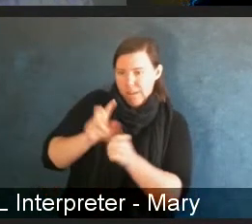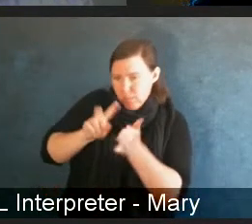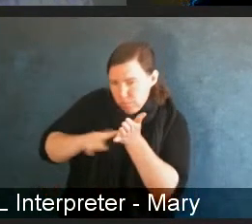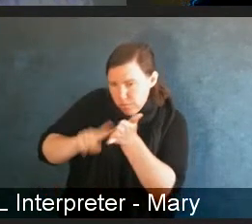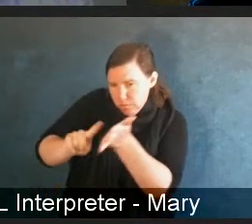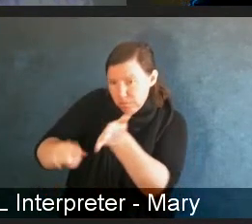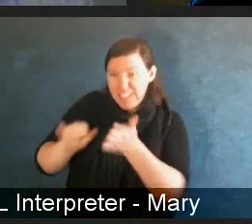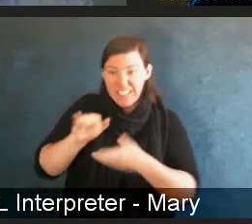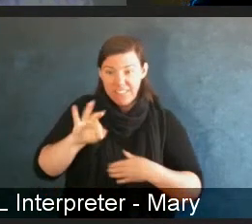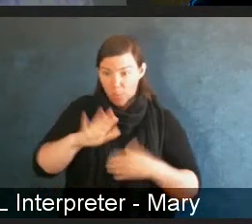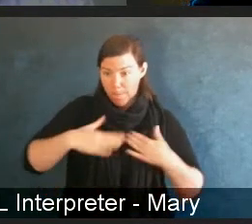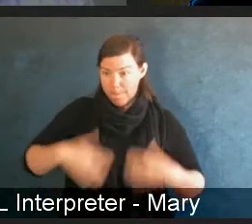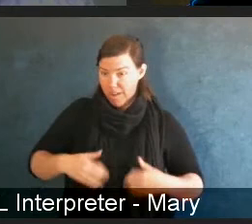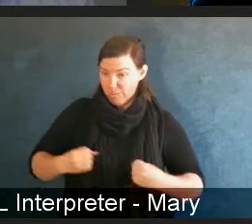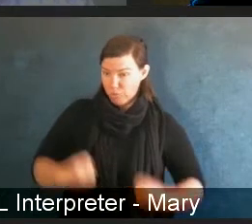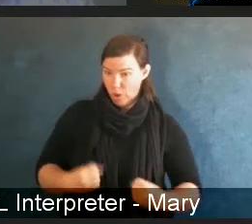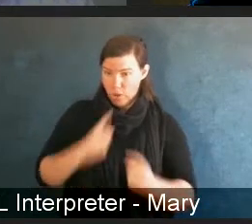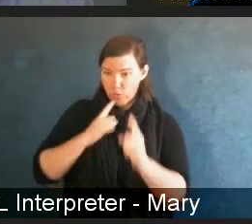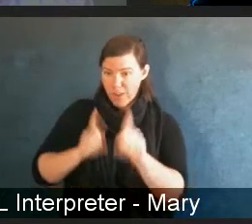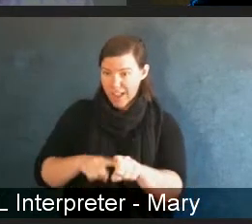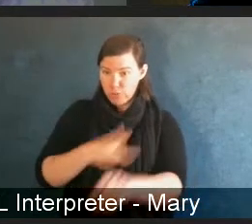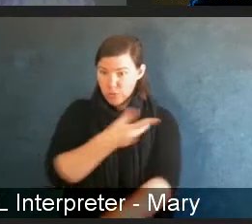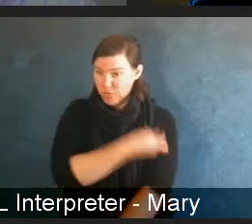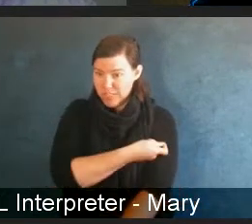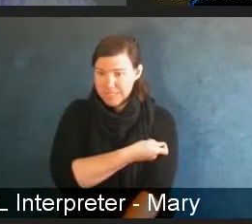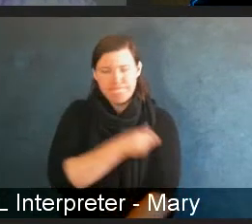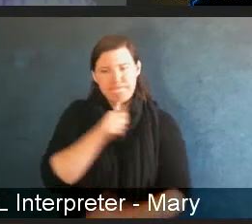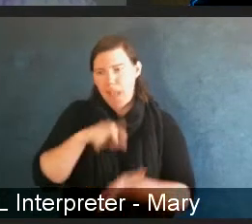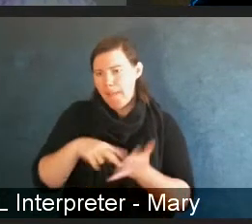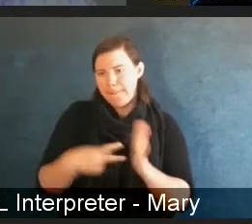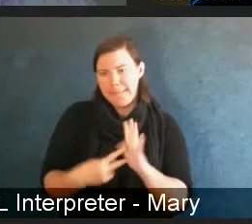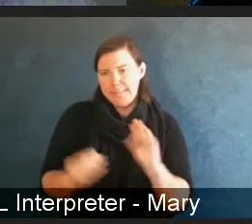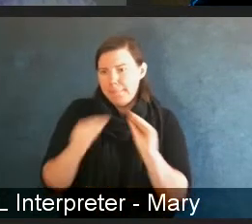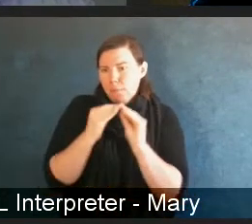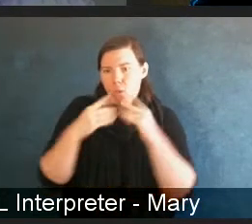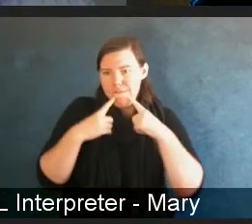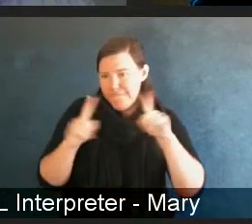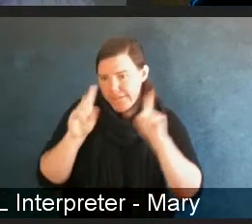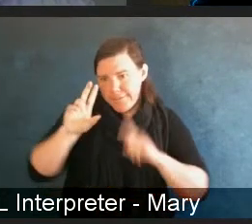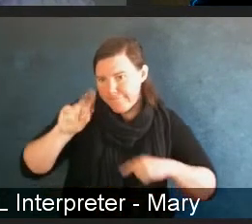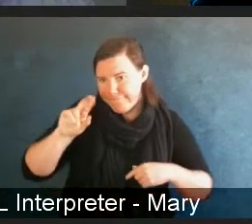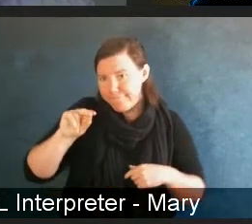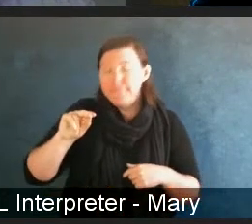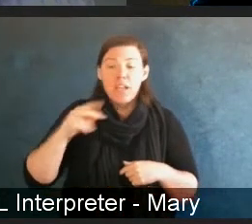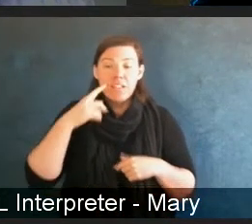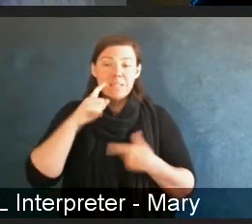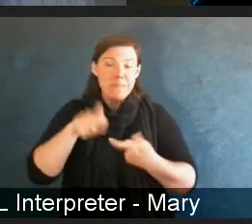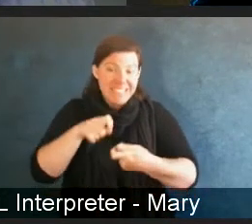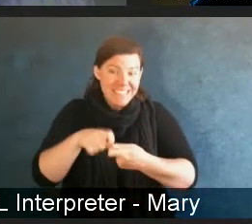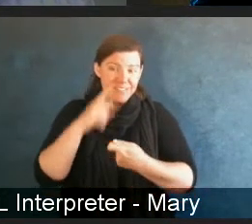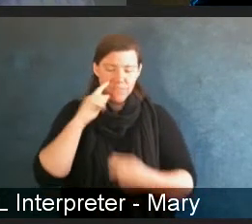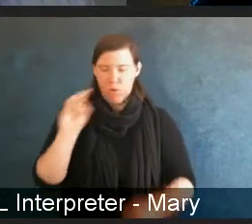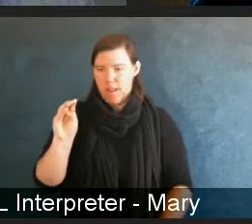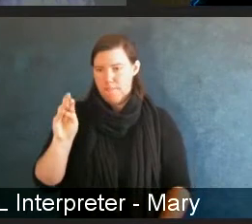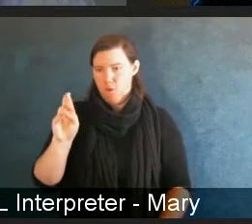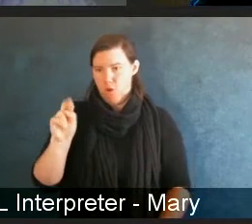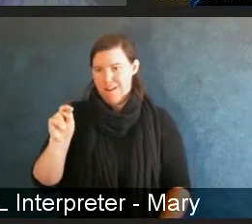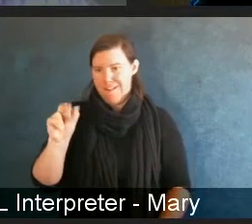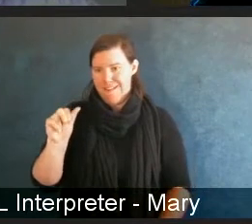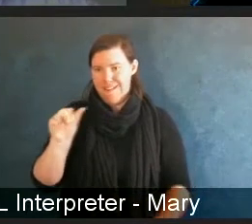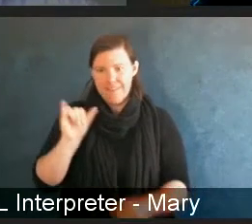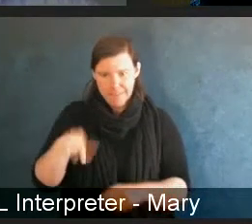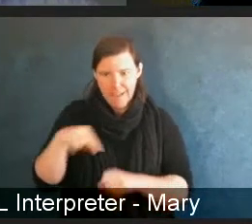to be true with the mRNA vaccines. And we just looked at it in a preliminary fashion. And only when we have